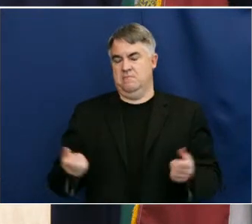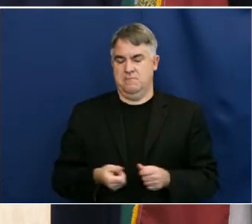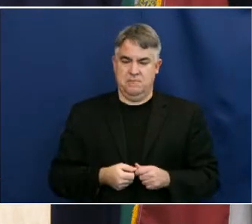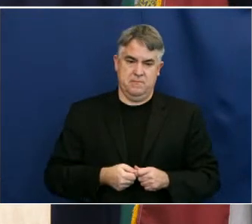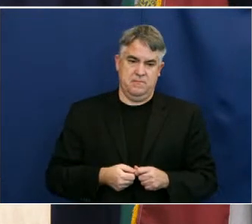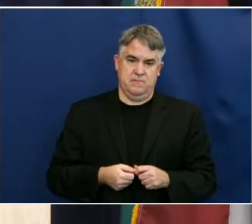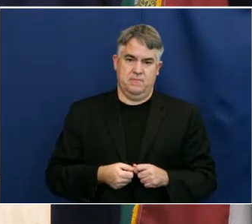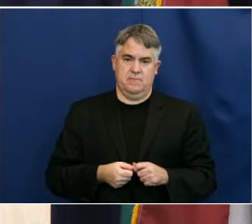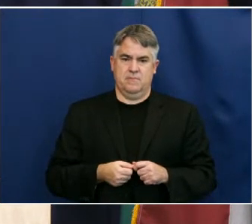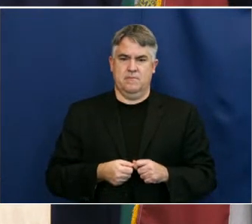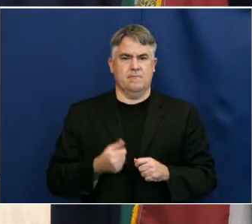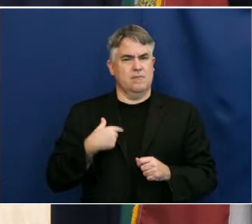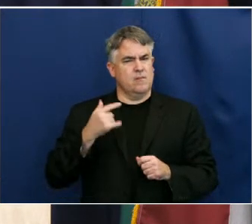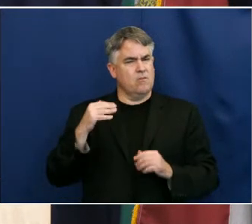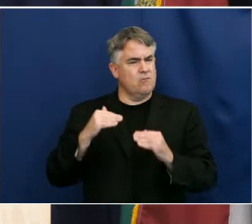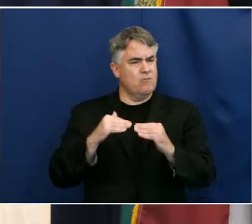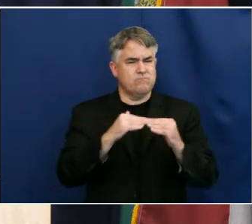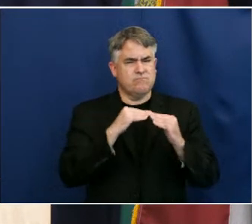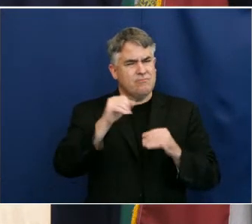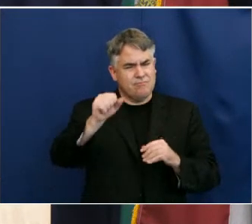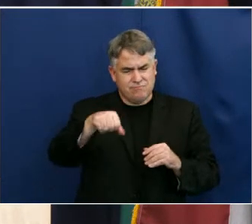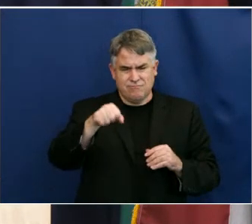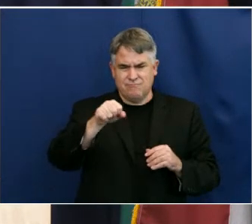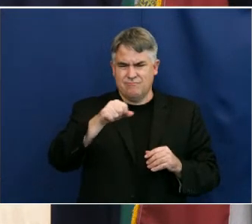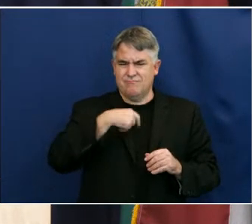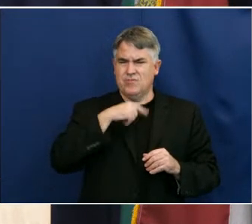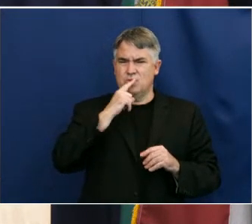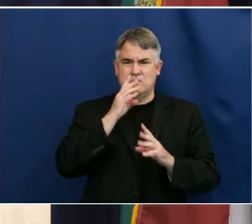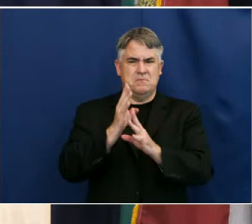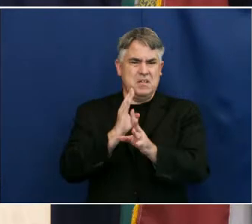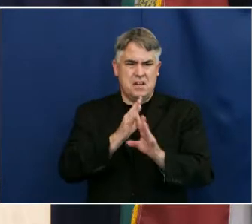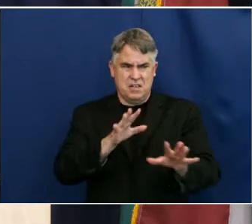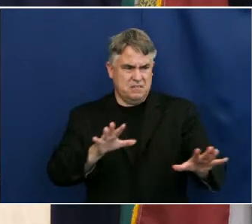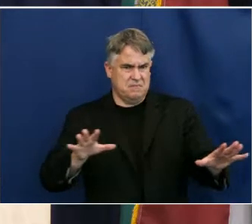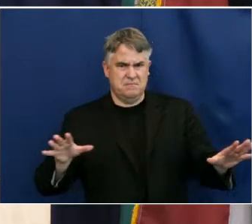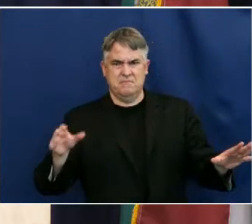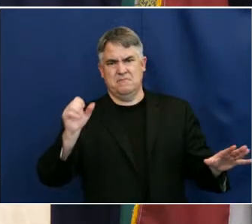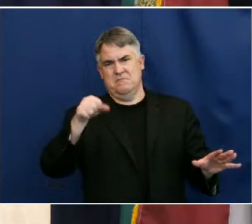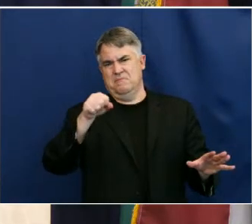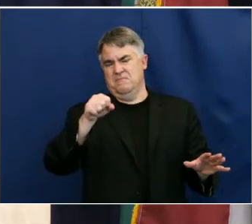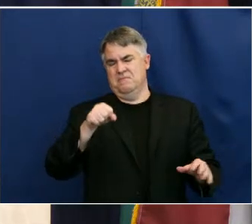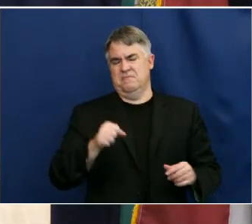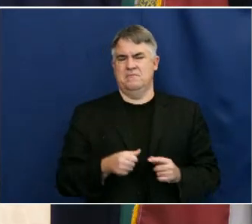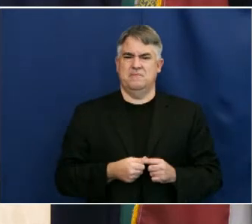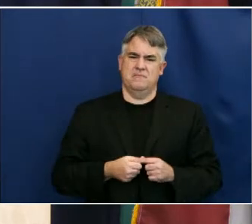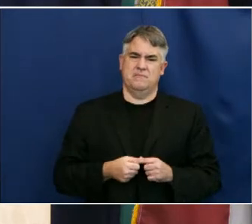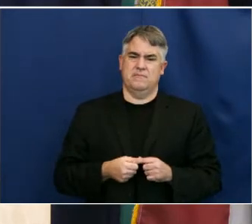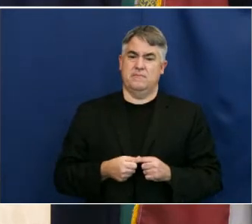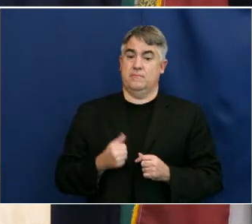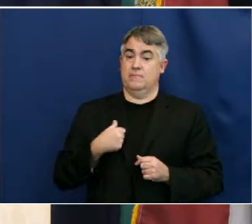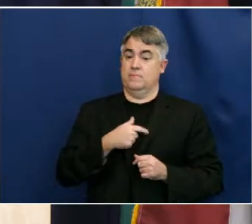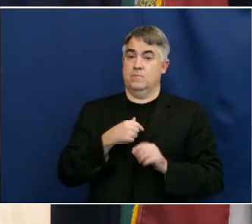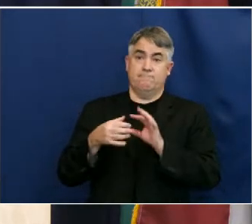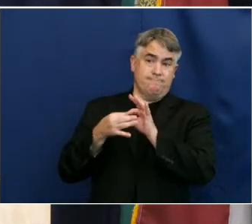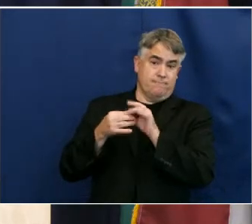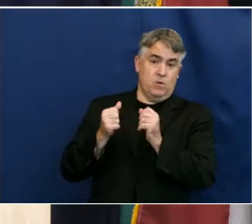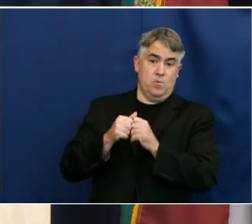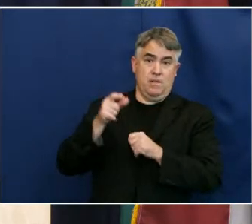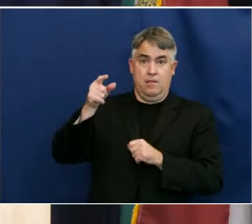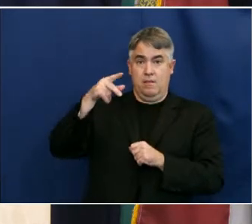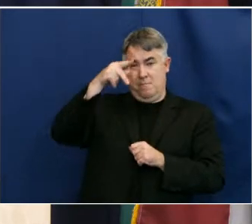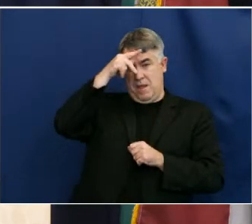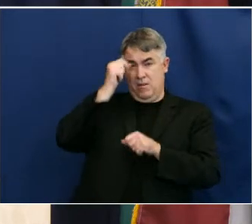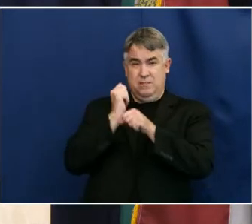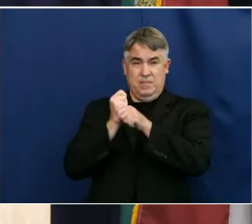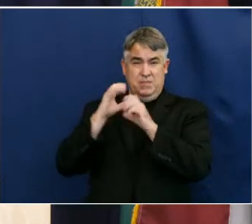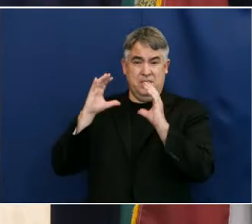little bit, along with streamline, and we continue to work with the folks at Petco to, maybe they can do a few less each day, but be